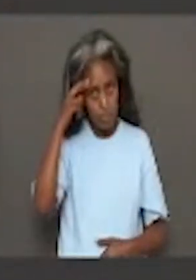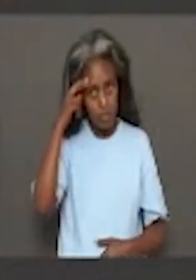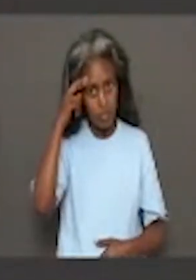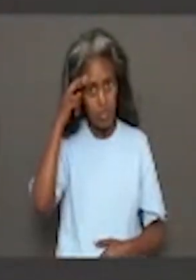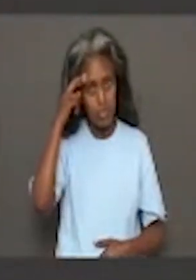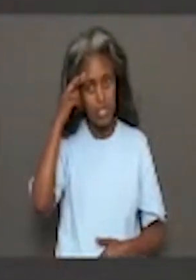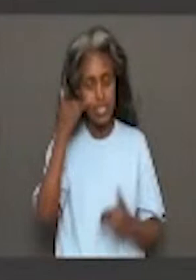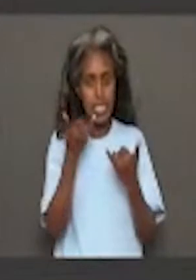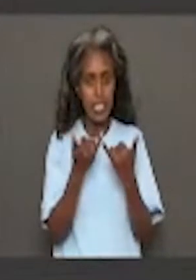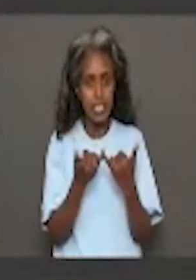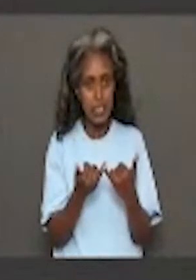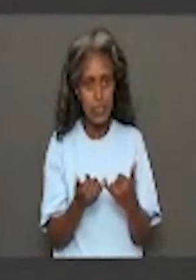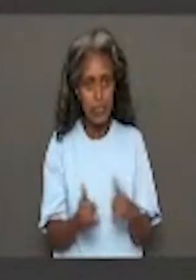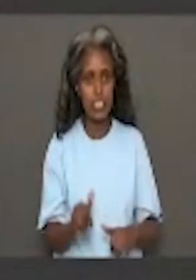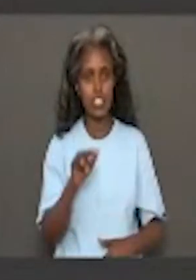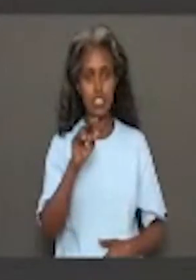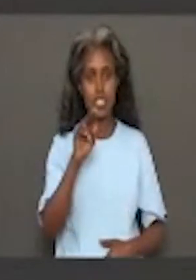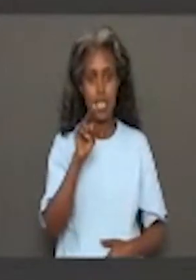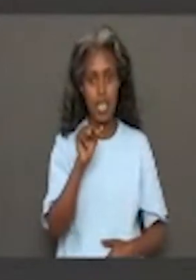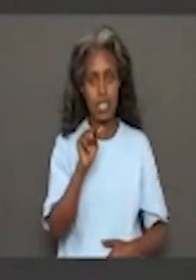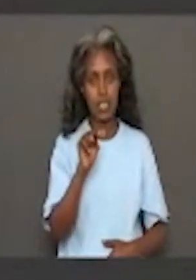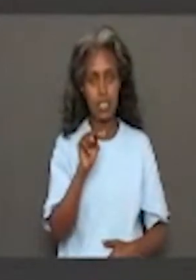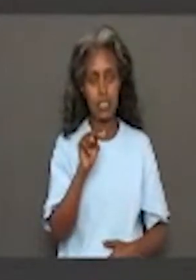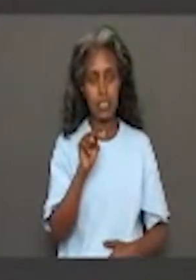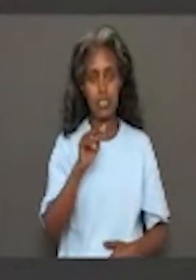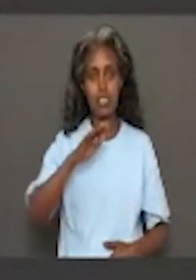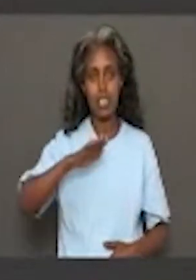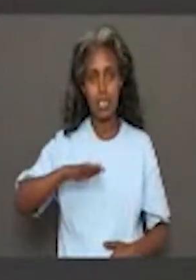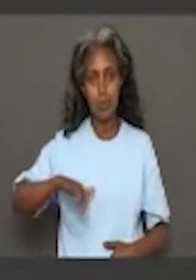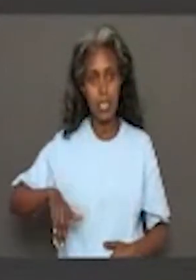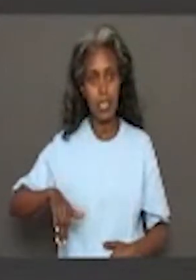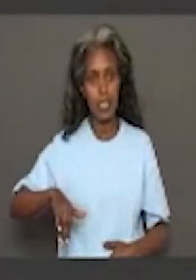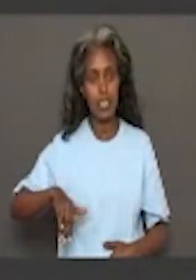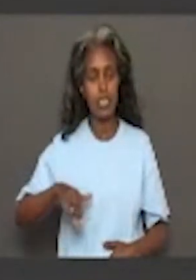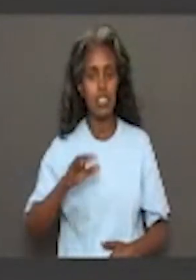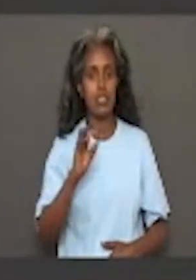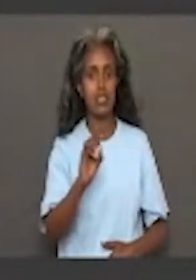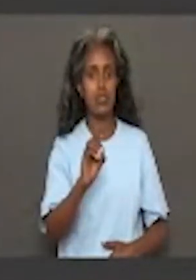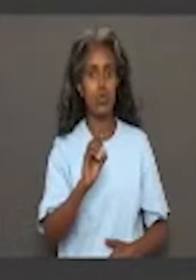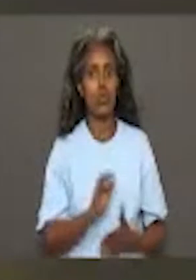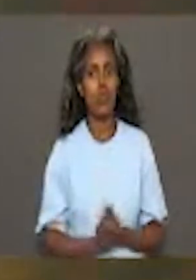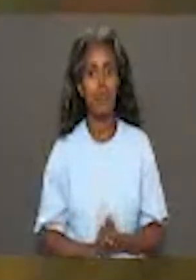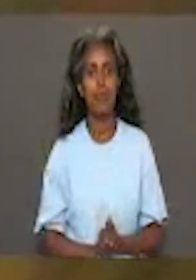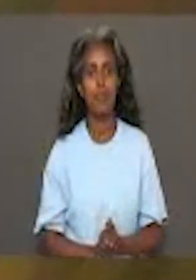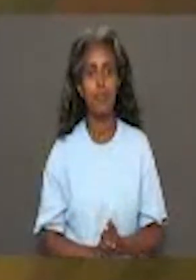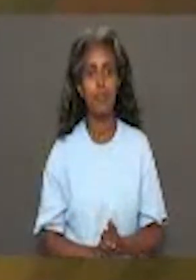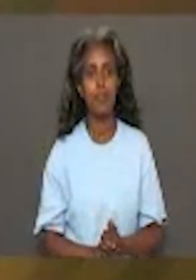because the division ends when the remainder is 0.